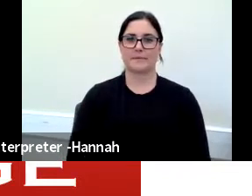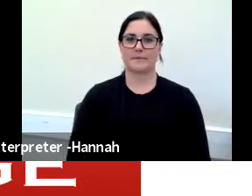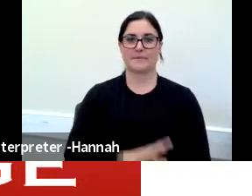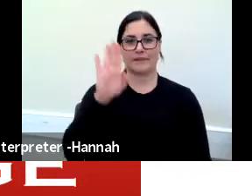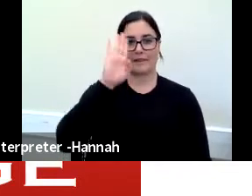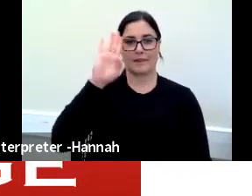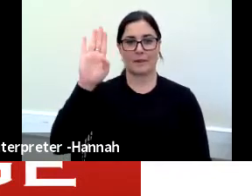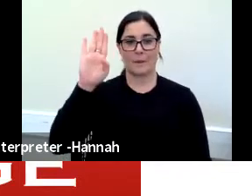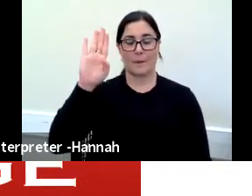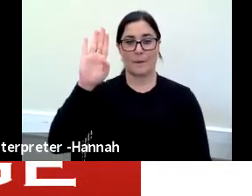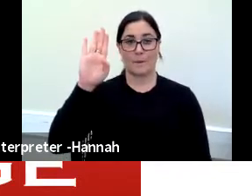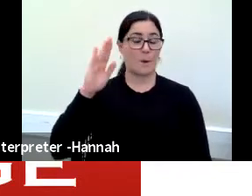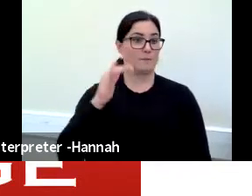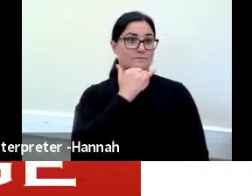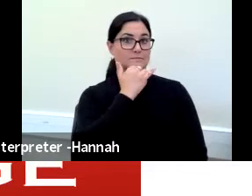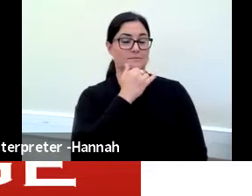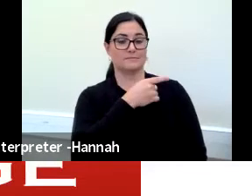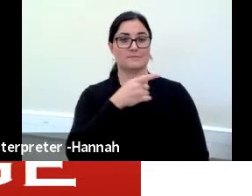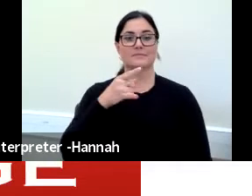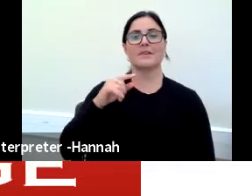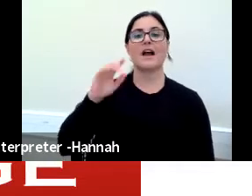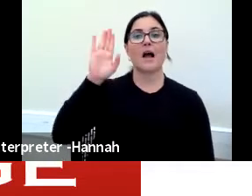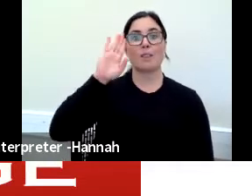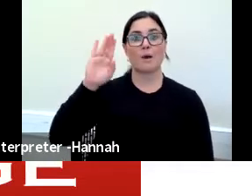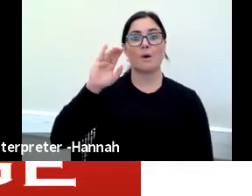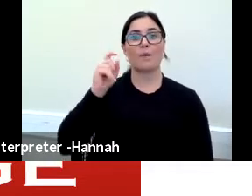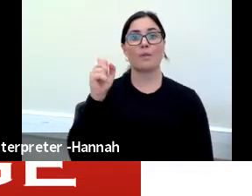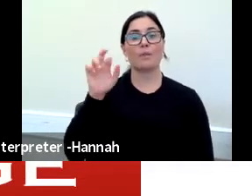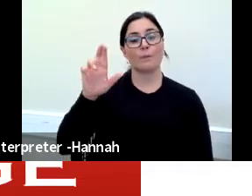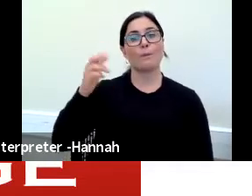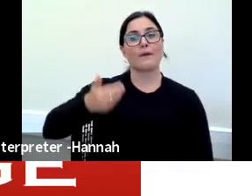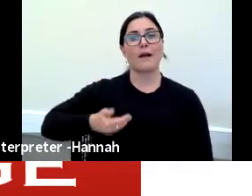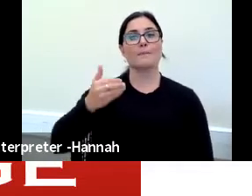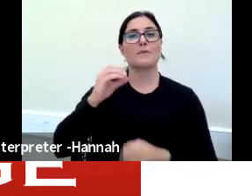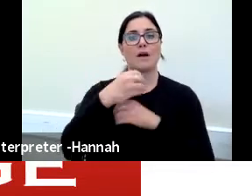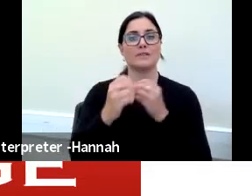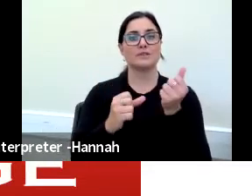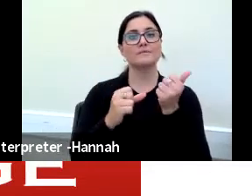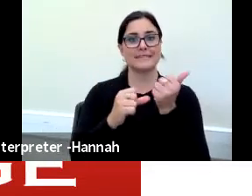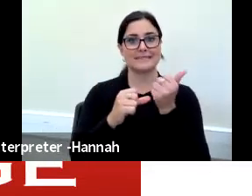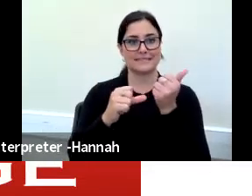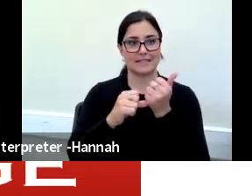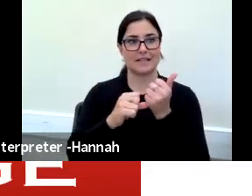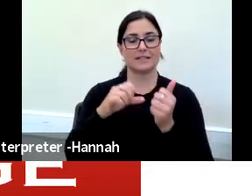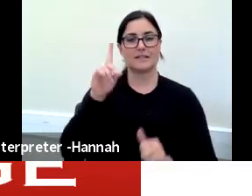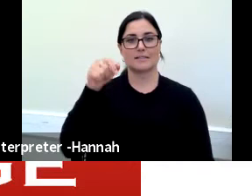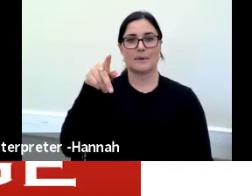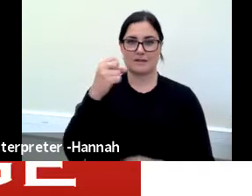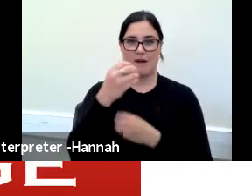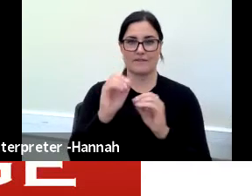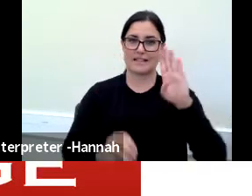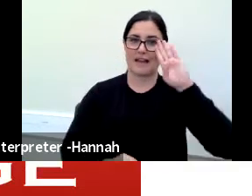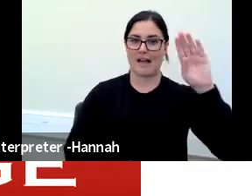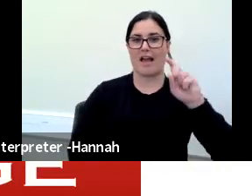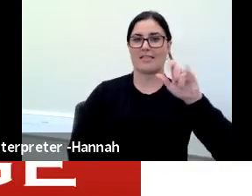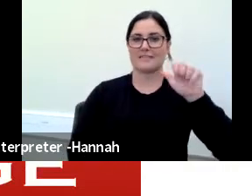Hello, I'm John DeFore. Oops, sorry. I'm John DeFore. I'm the office assistant for Disabled Students Office. Hi, I'm